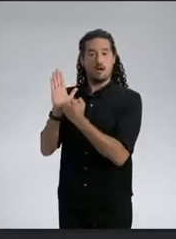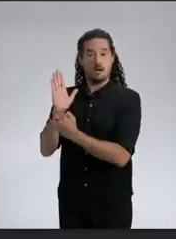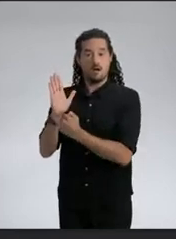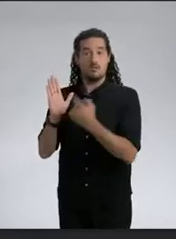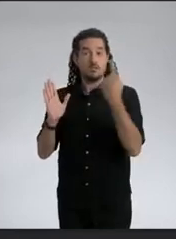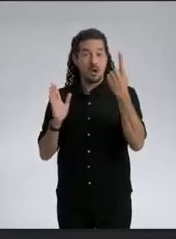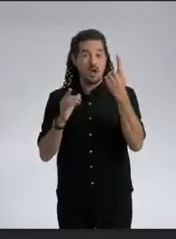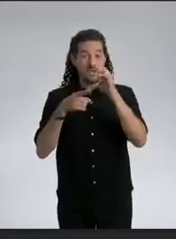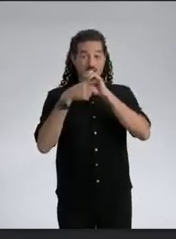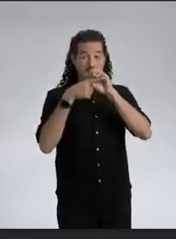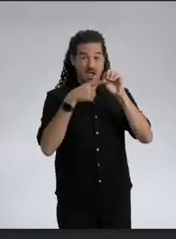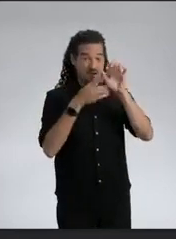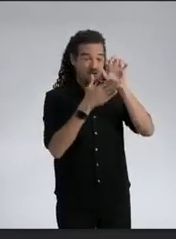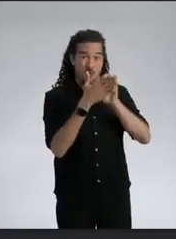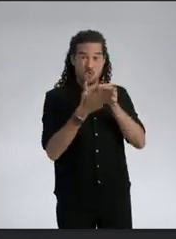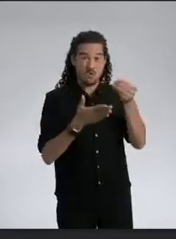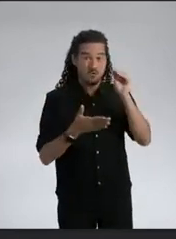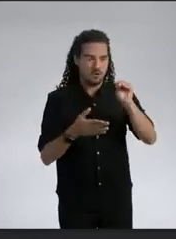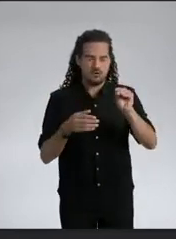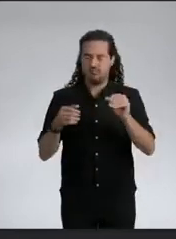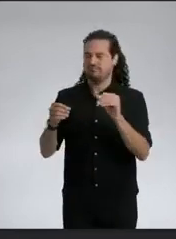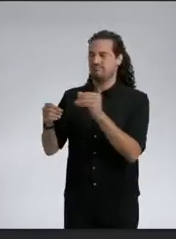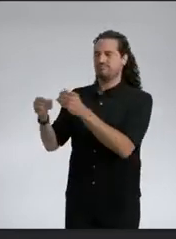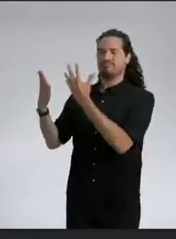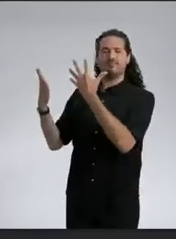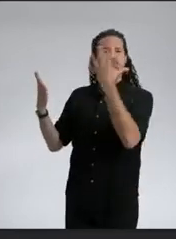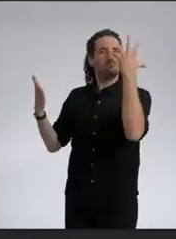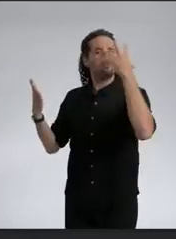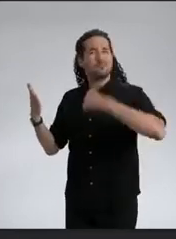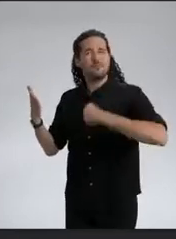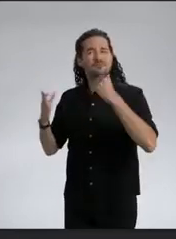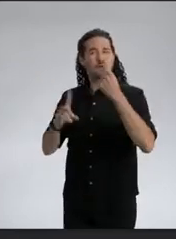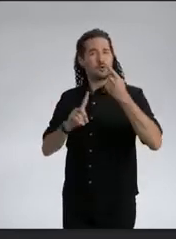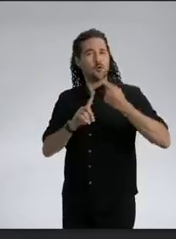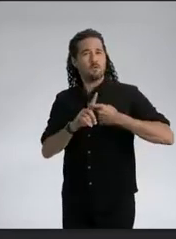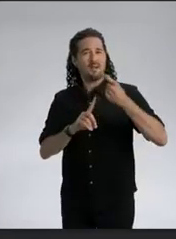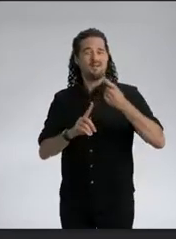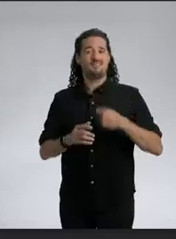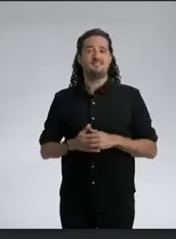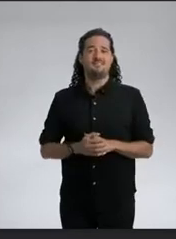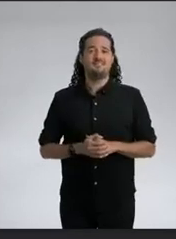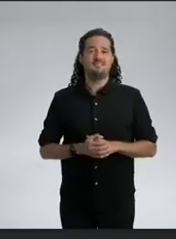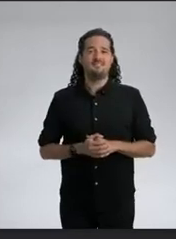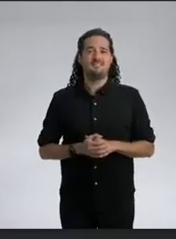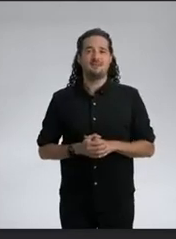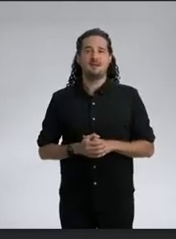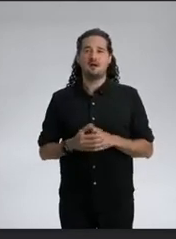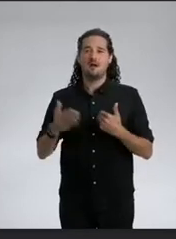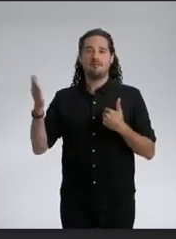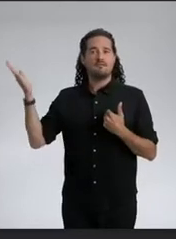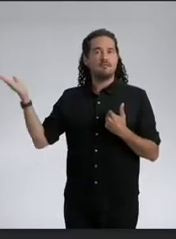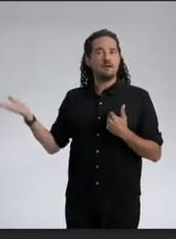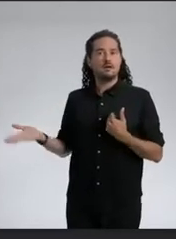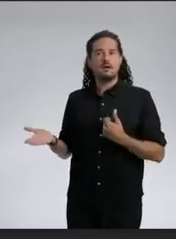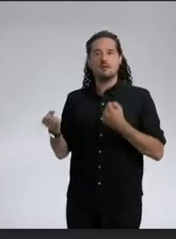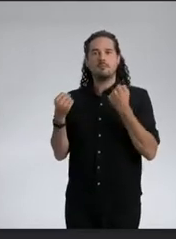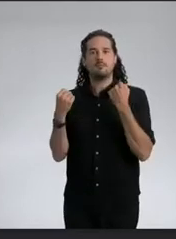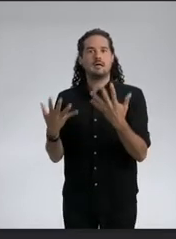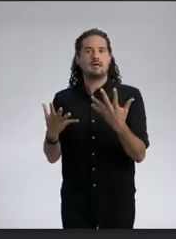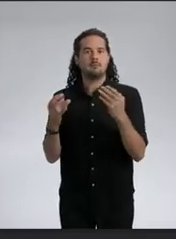get great-looking results like this automatically. And there is so much more. With all of these